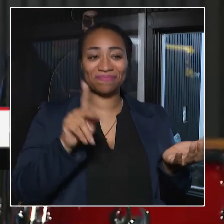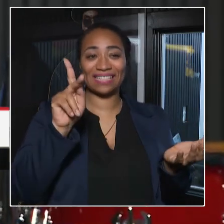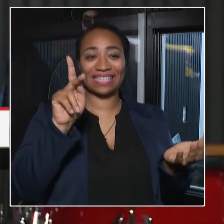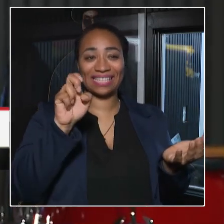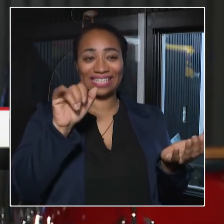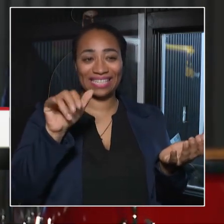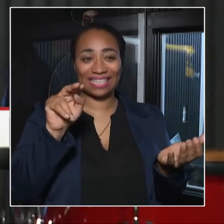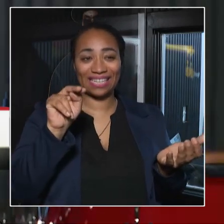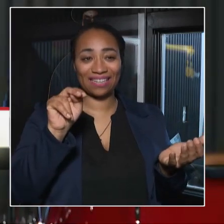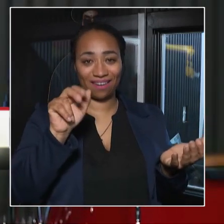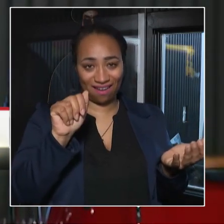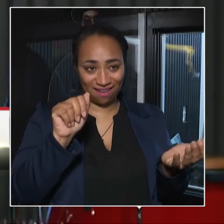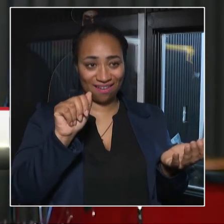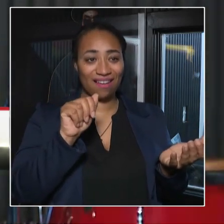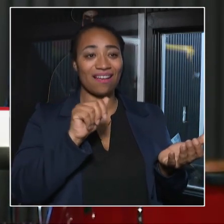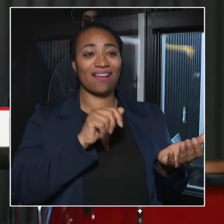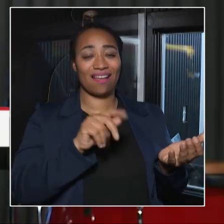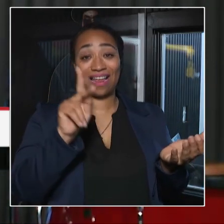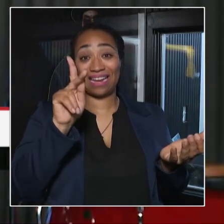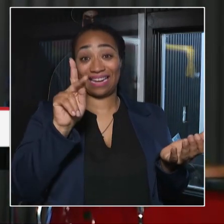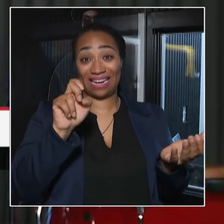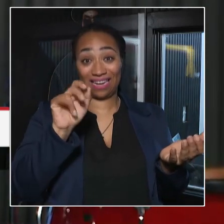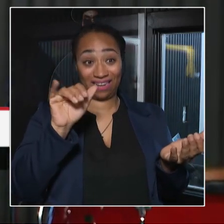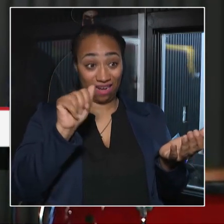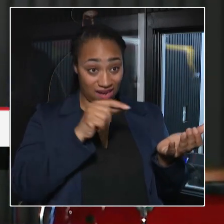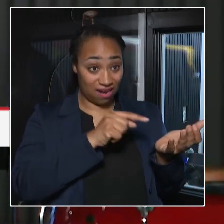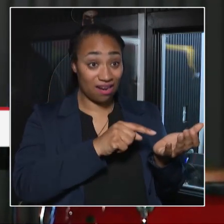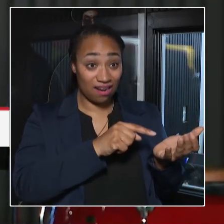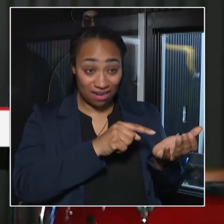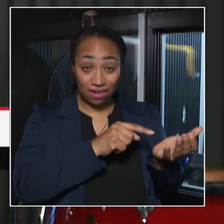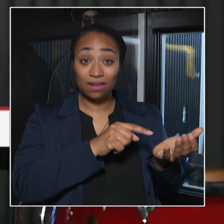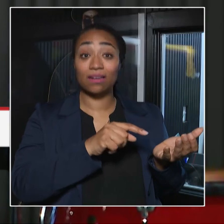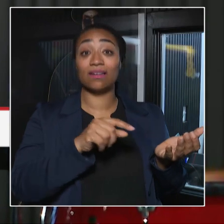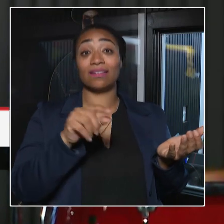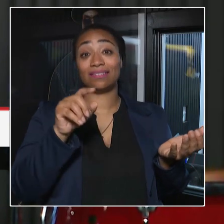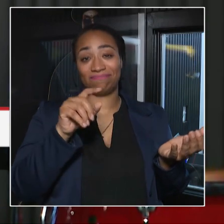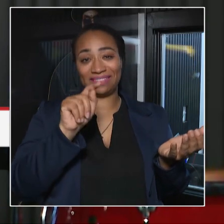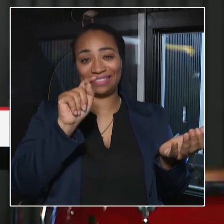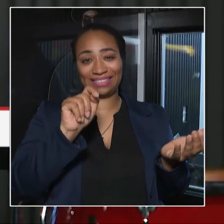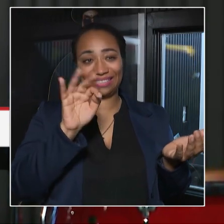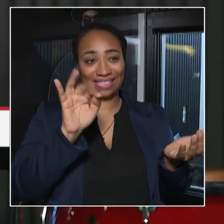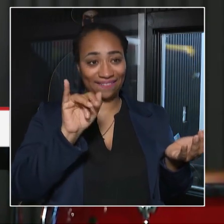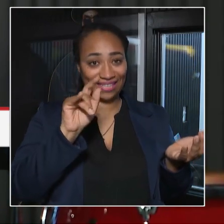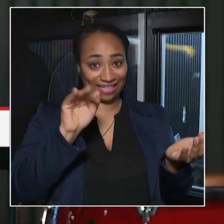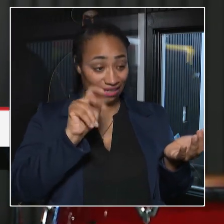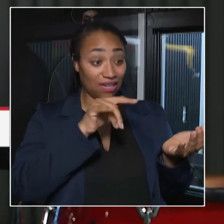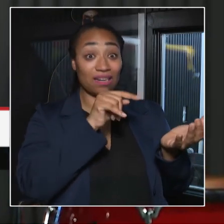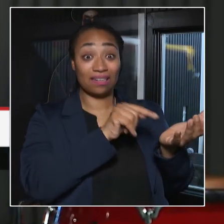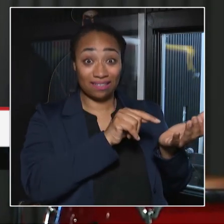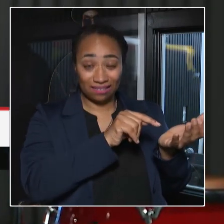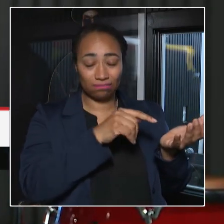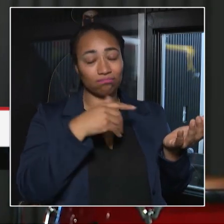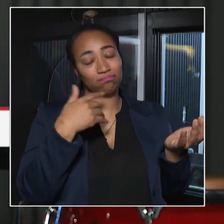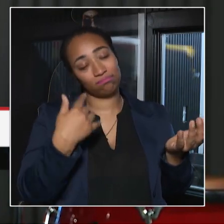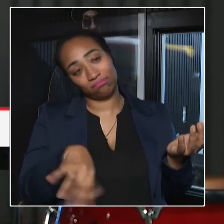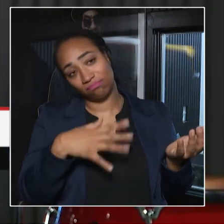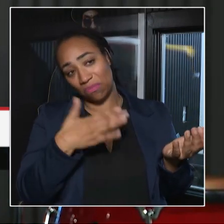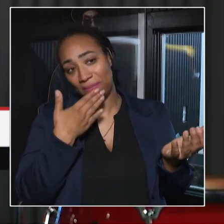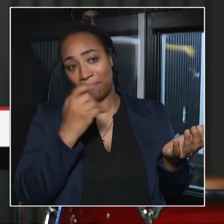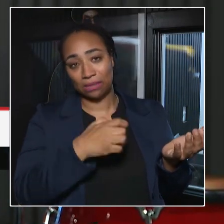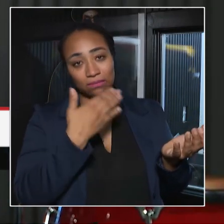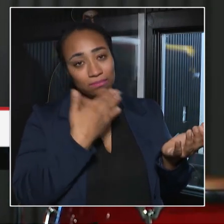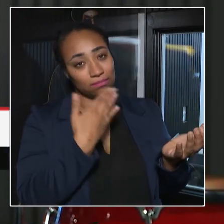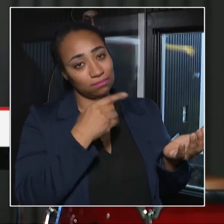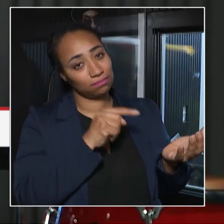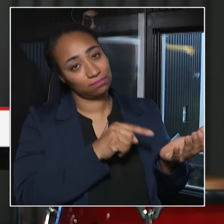It is an incredible day for our city and for our culture. We celebrate the legacies of those who have